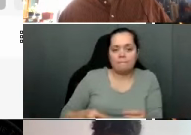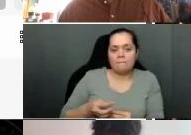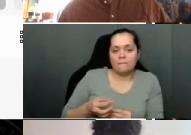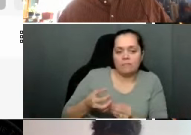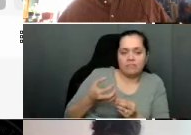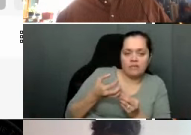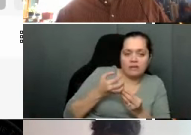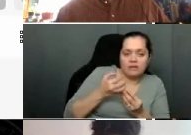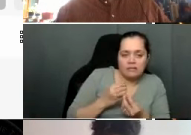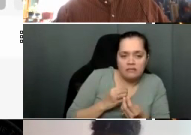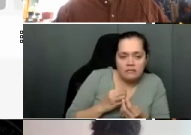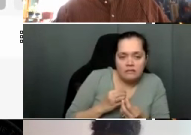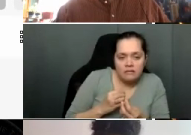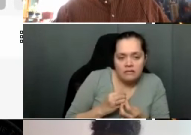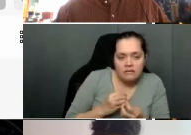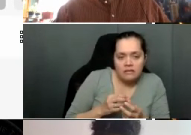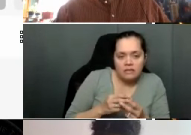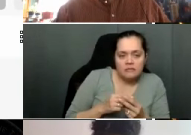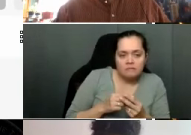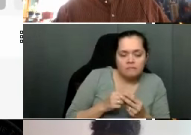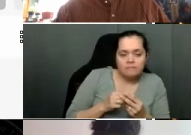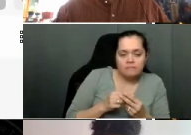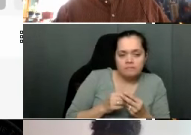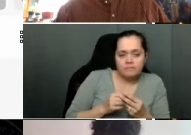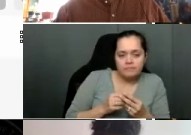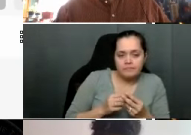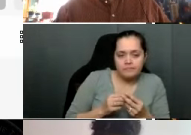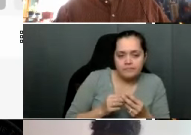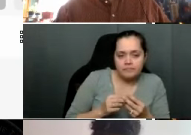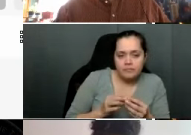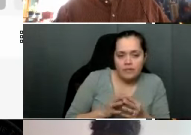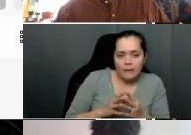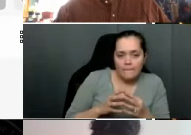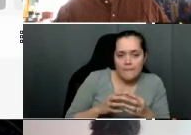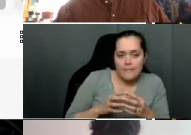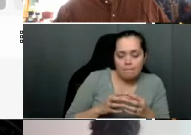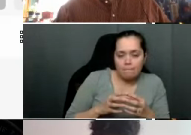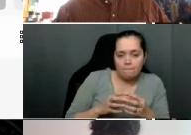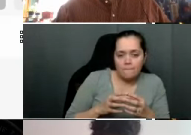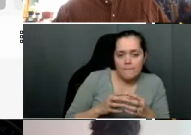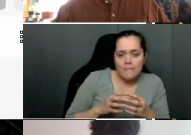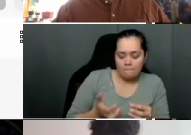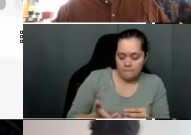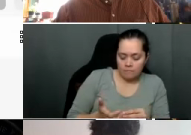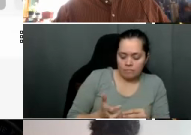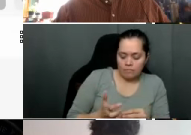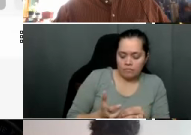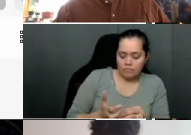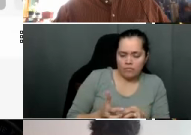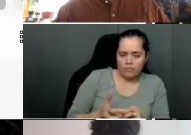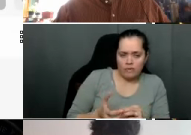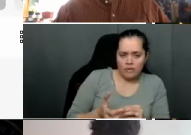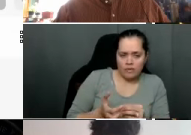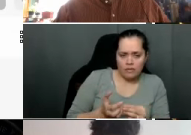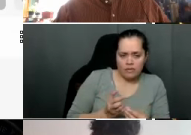cholera seem tame. You will make sacrifices that others find unthinkable. And your family